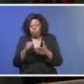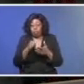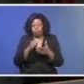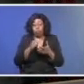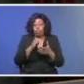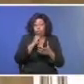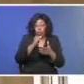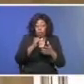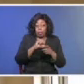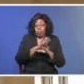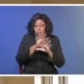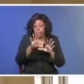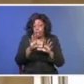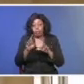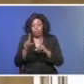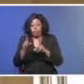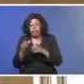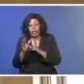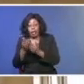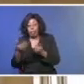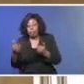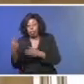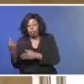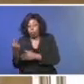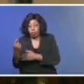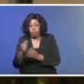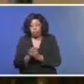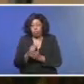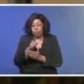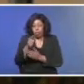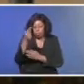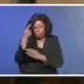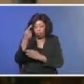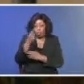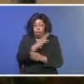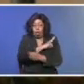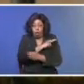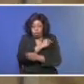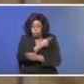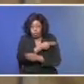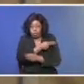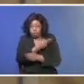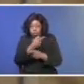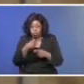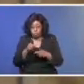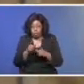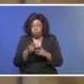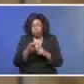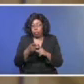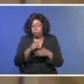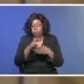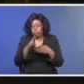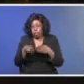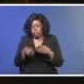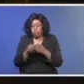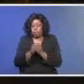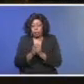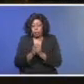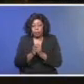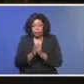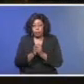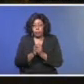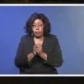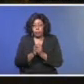and should quarantine. And for those wondering where the hospital goes from here, its results manager, Shazelle Smith,